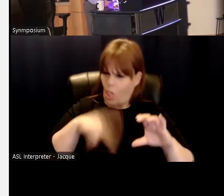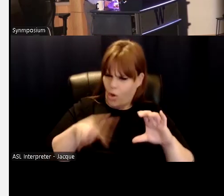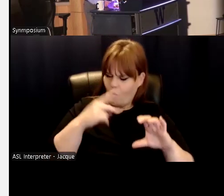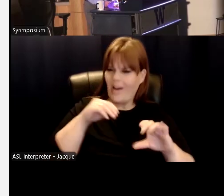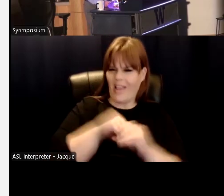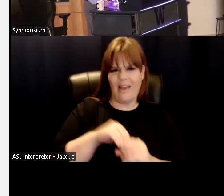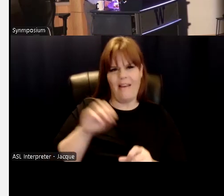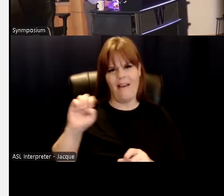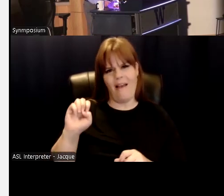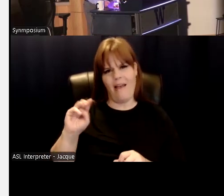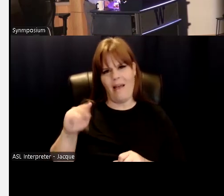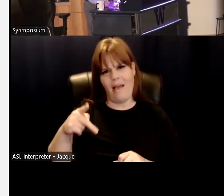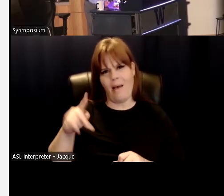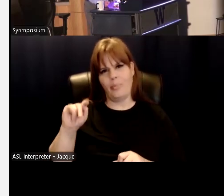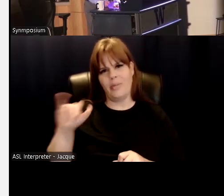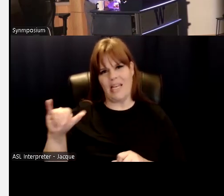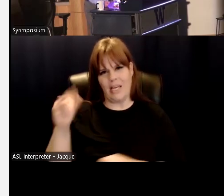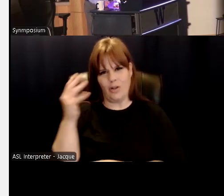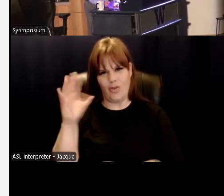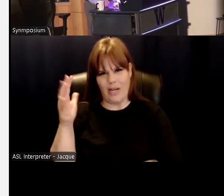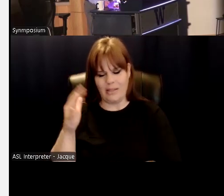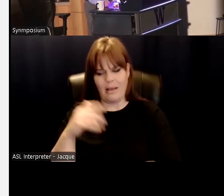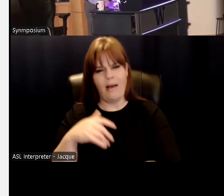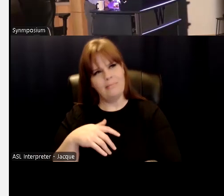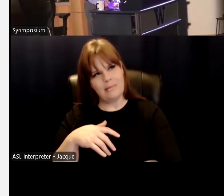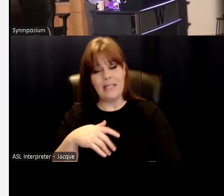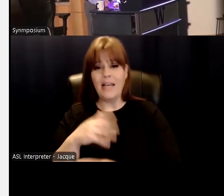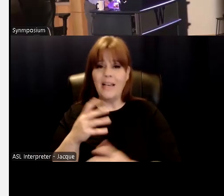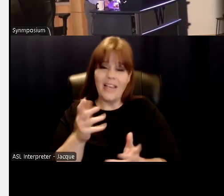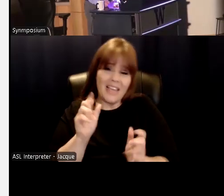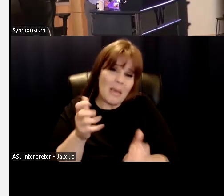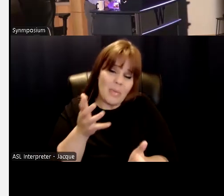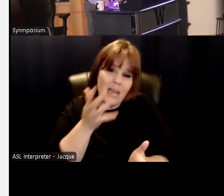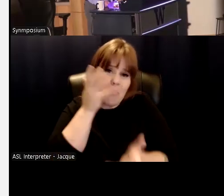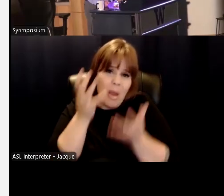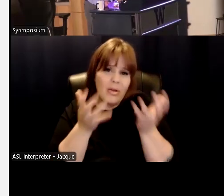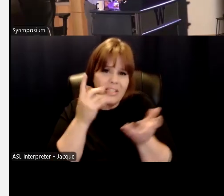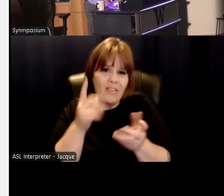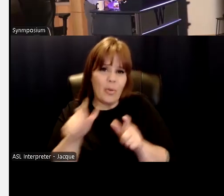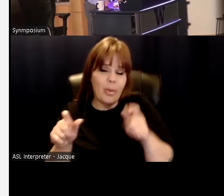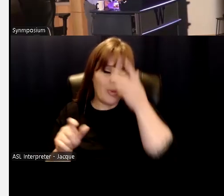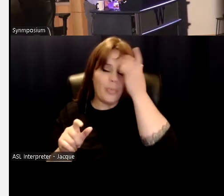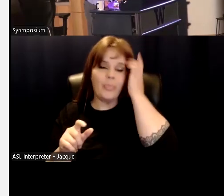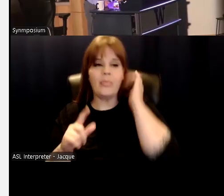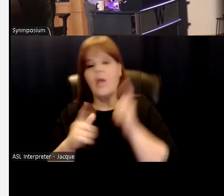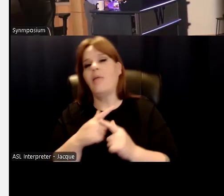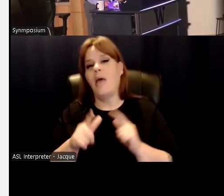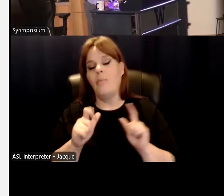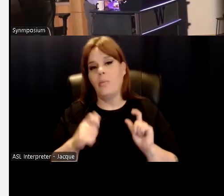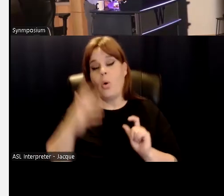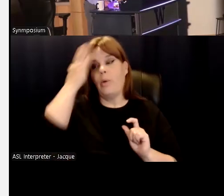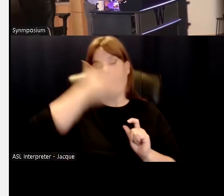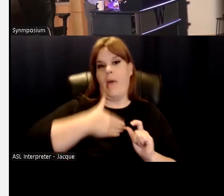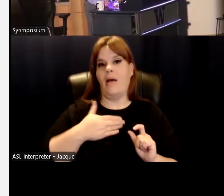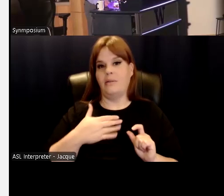about how they communicate, but word-finding difficulty, and it's embarrassing for people. It's embarrassing, and then people will tend to kind of mask, like they'll tend to